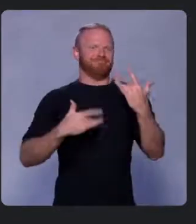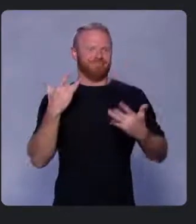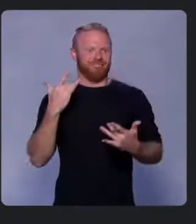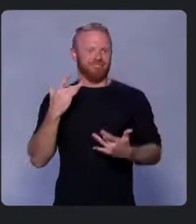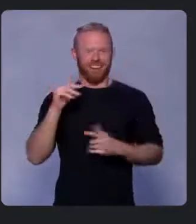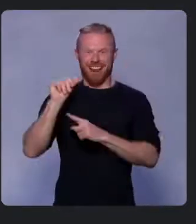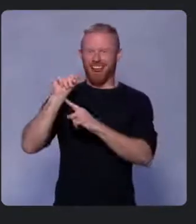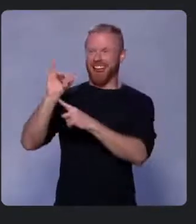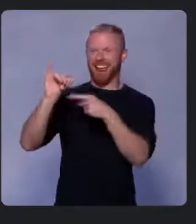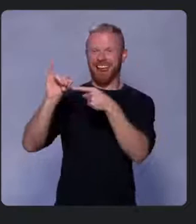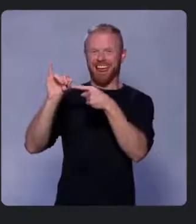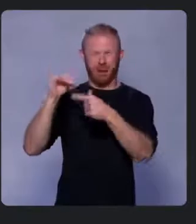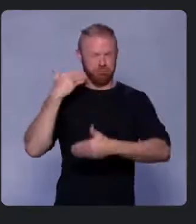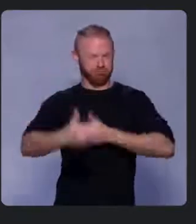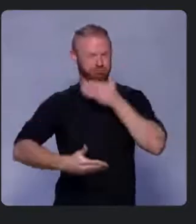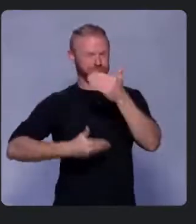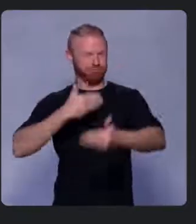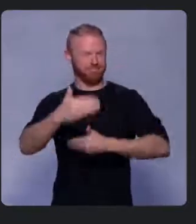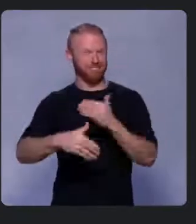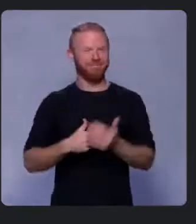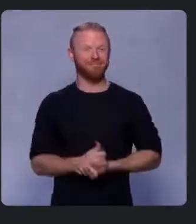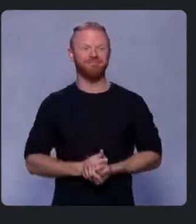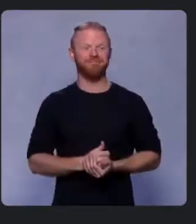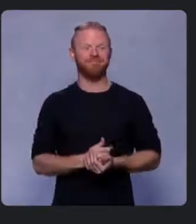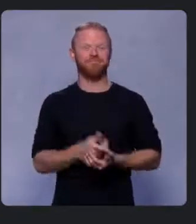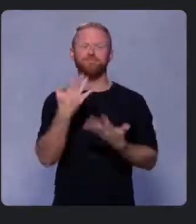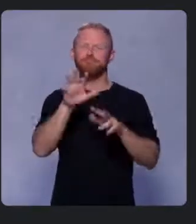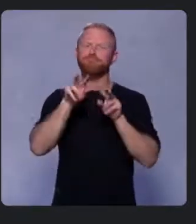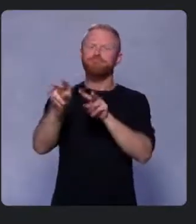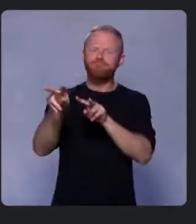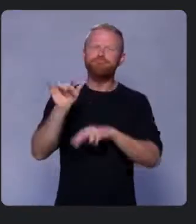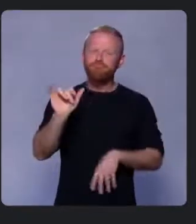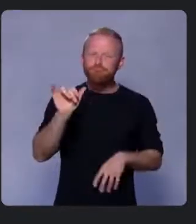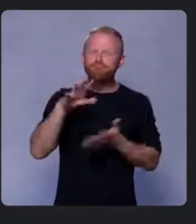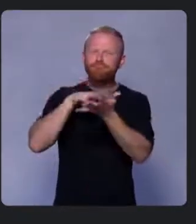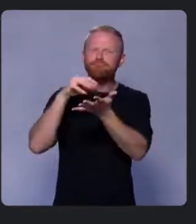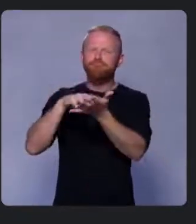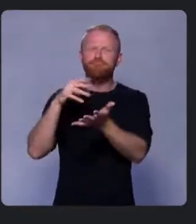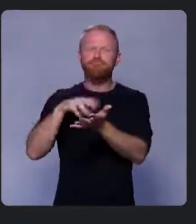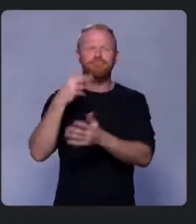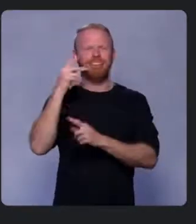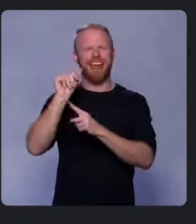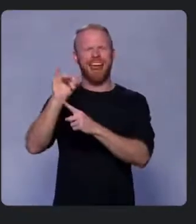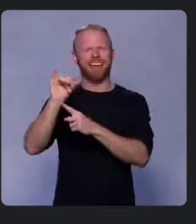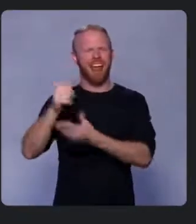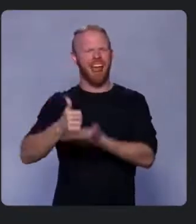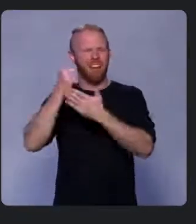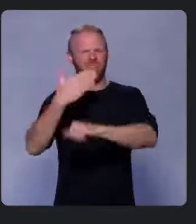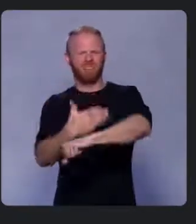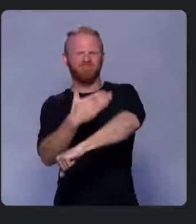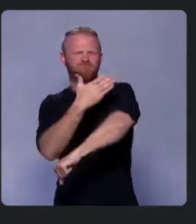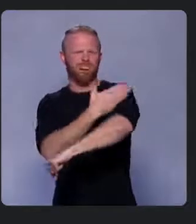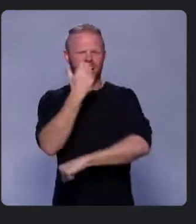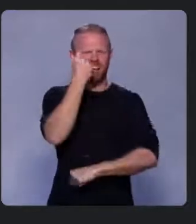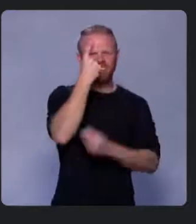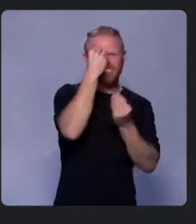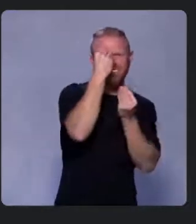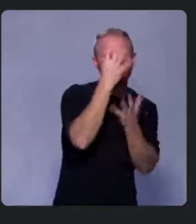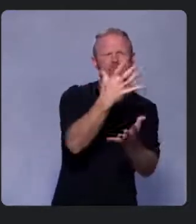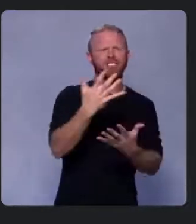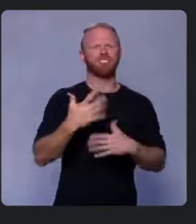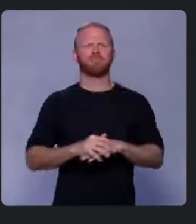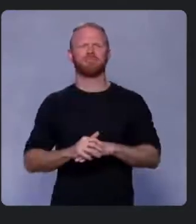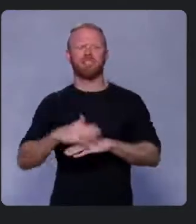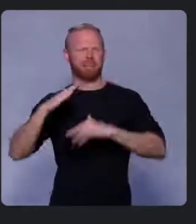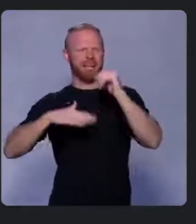with AI. As you've heard today, we're using AI to advance our understanding of information and